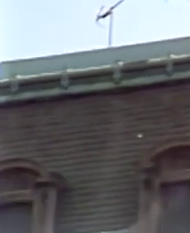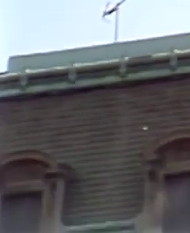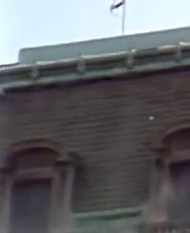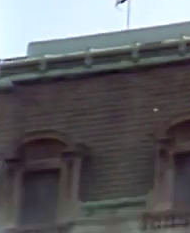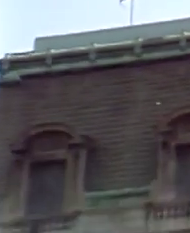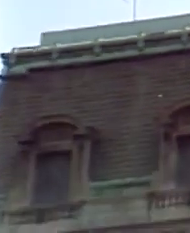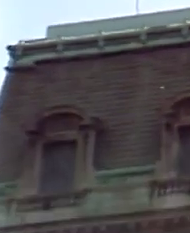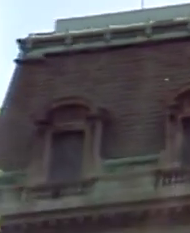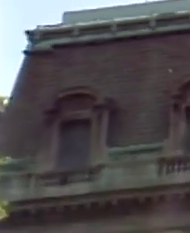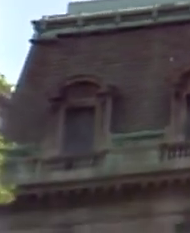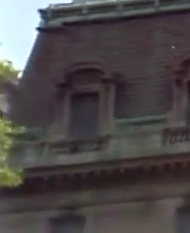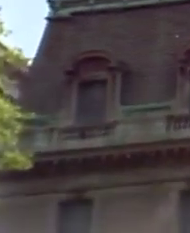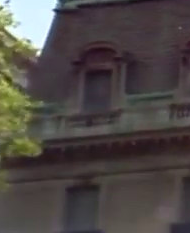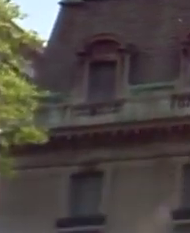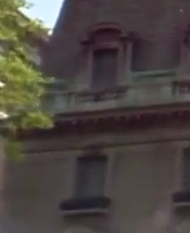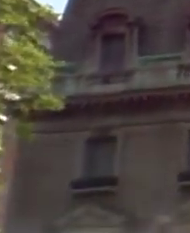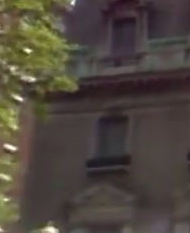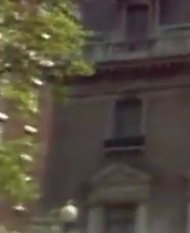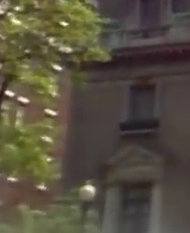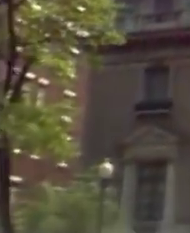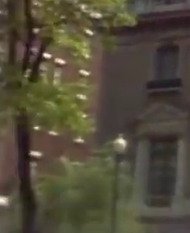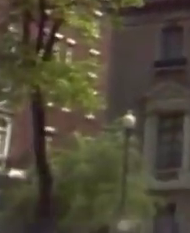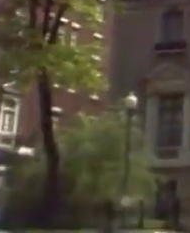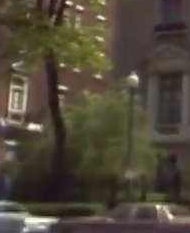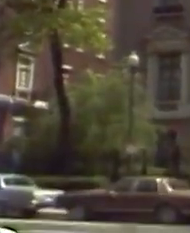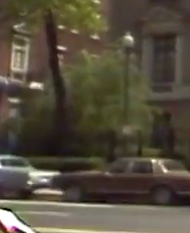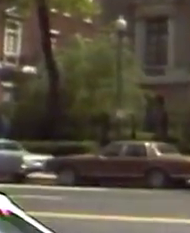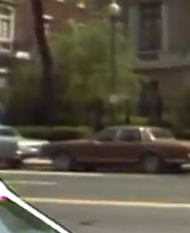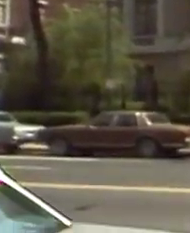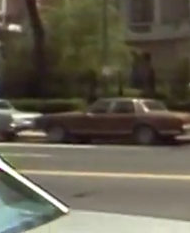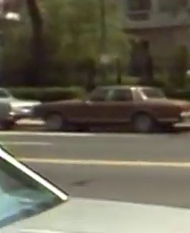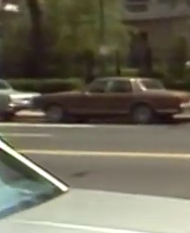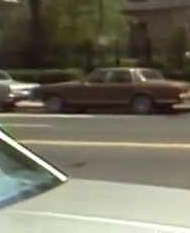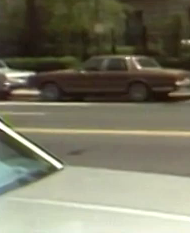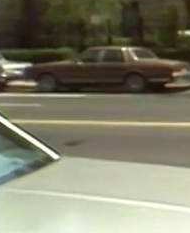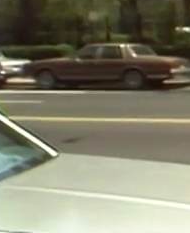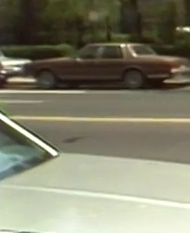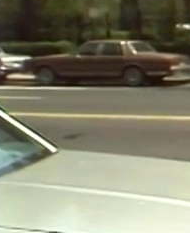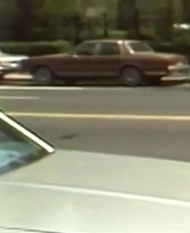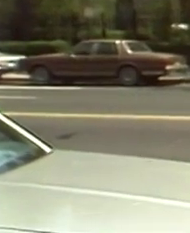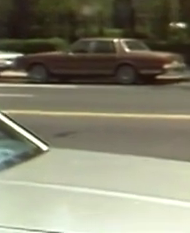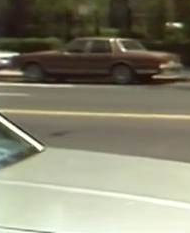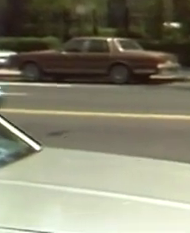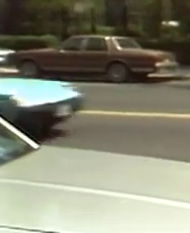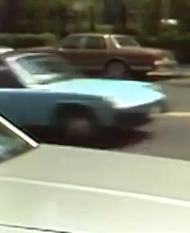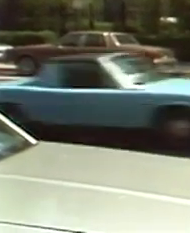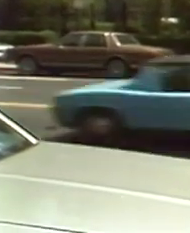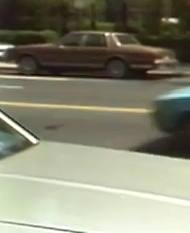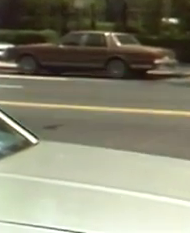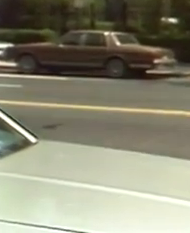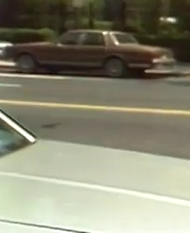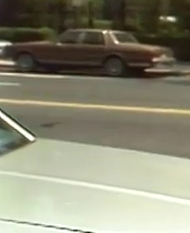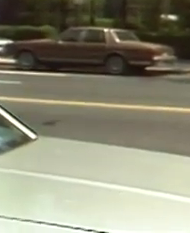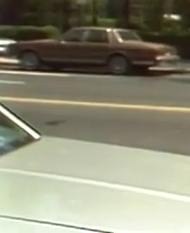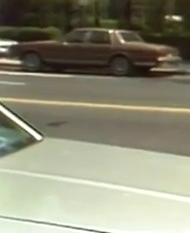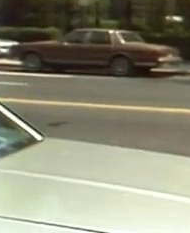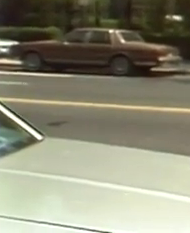That mammoth antenna is directed towards the Pentagon, and it is fixed atop the Russian embassy here in Washington,